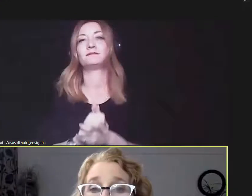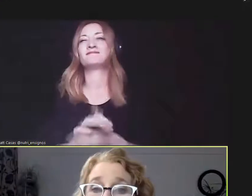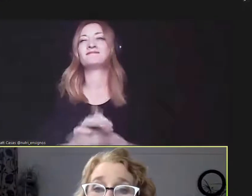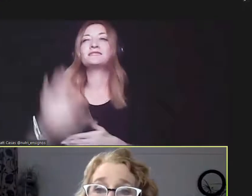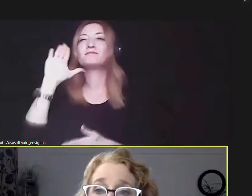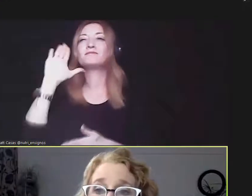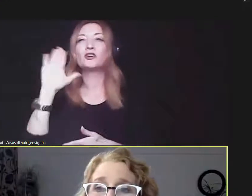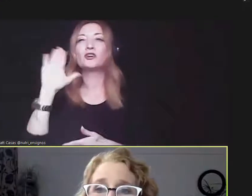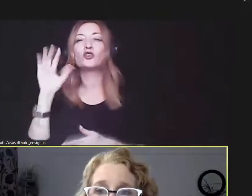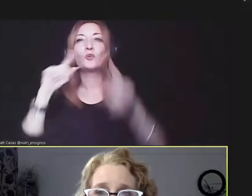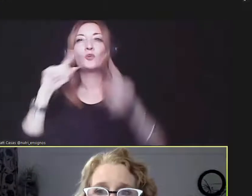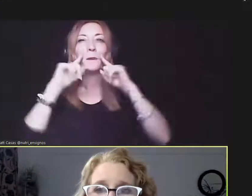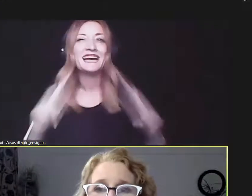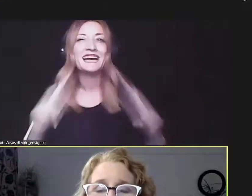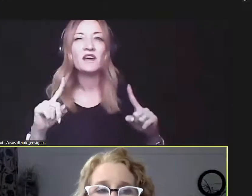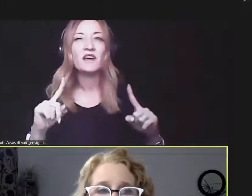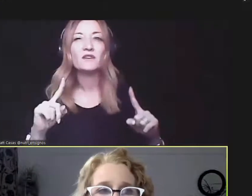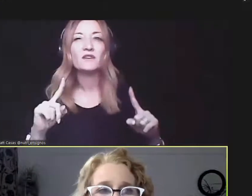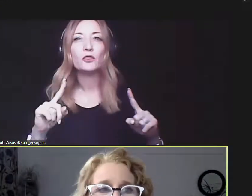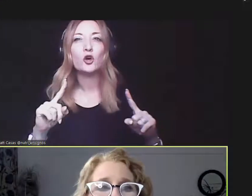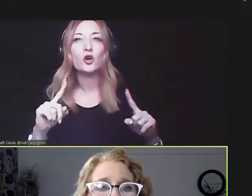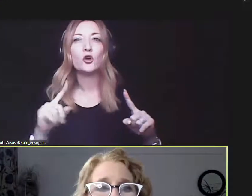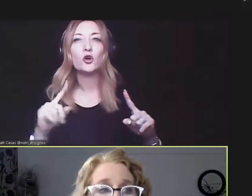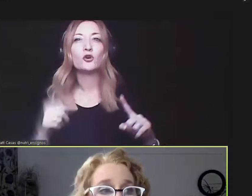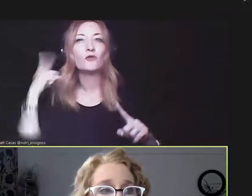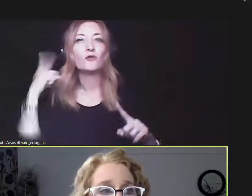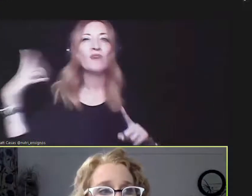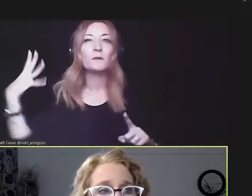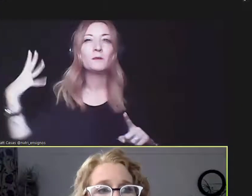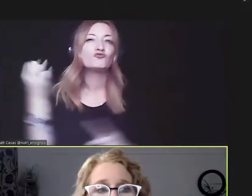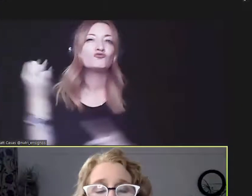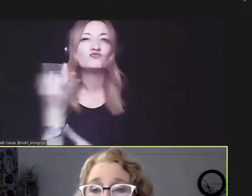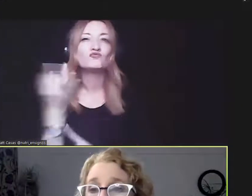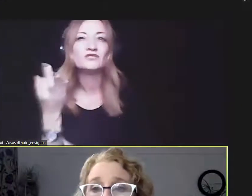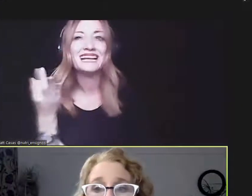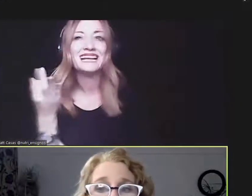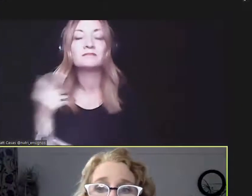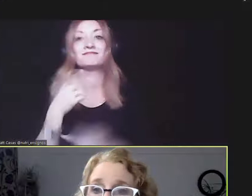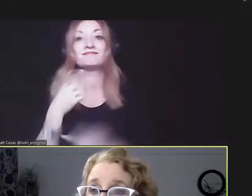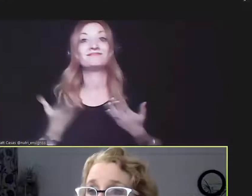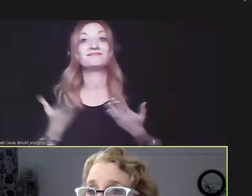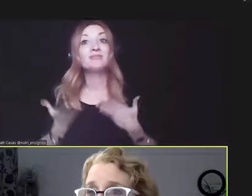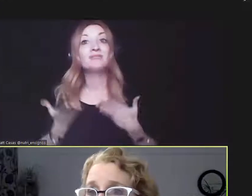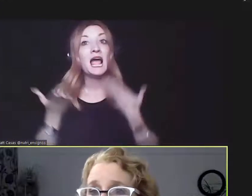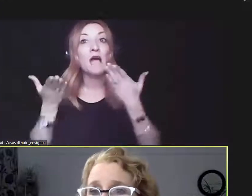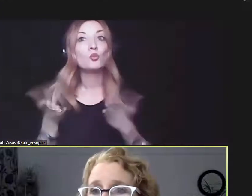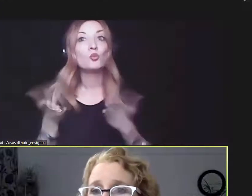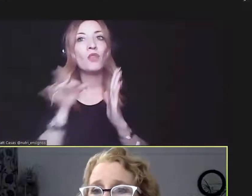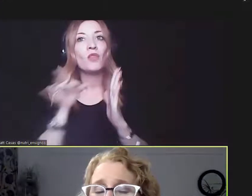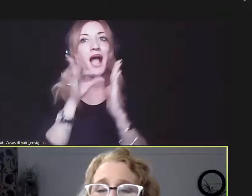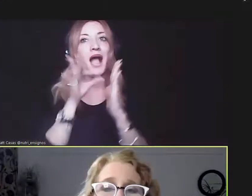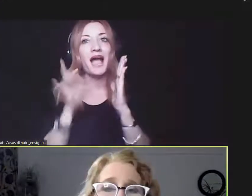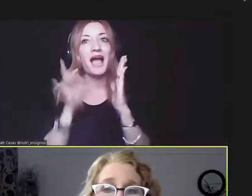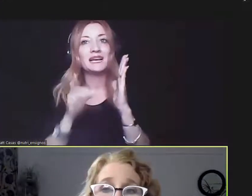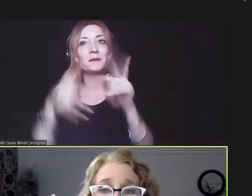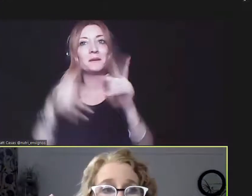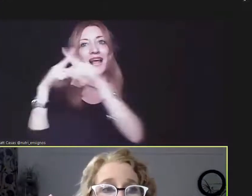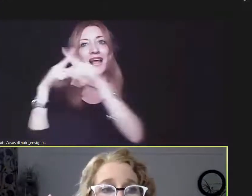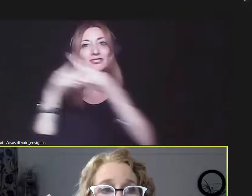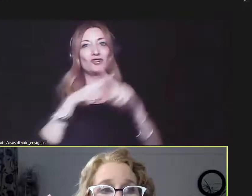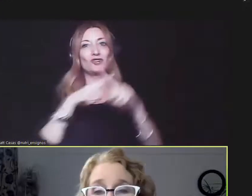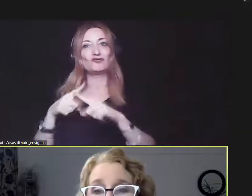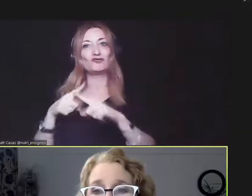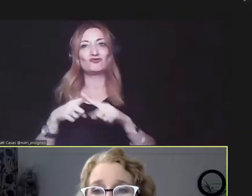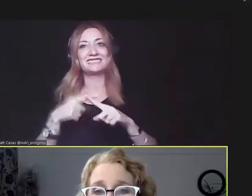is that it helps rid the body of toxins that comes from processed foods, that comes from